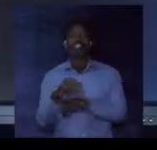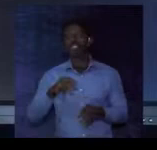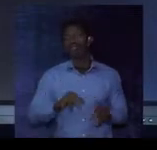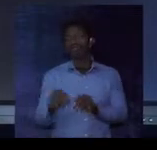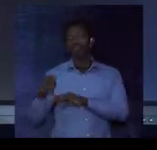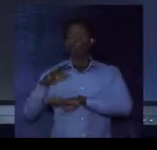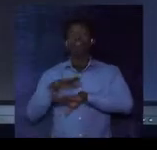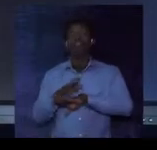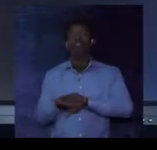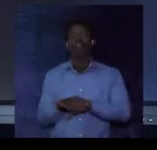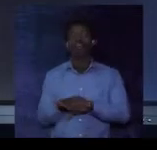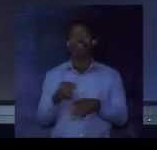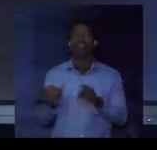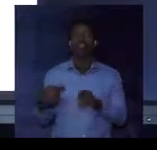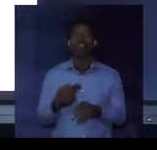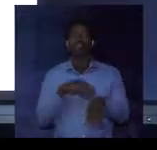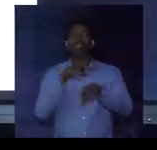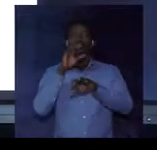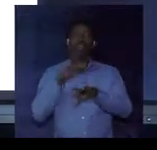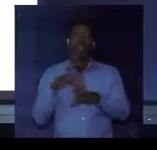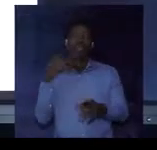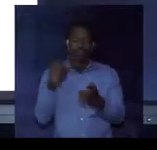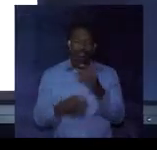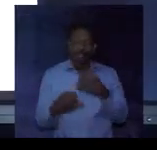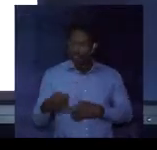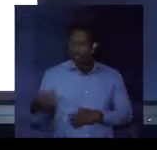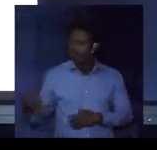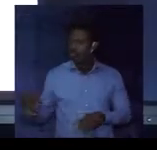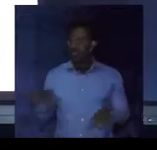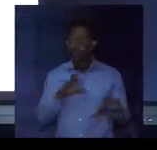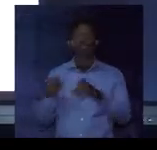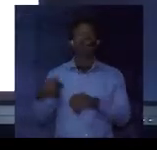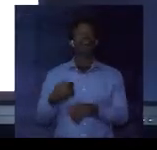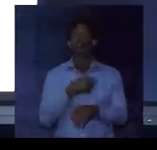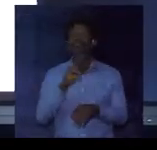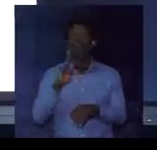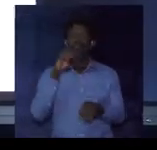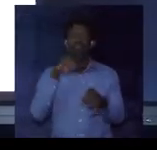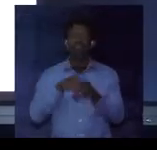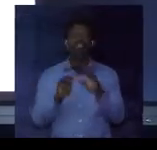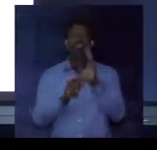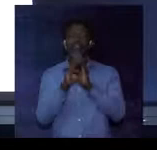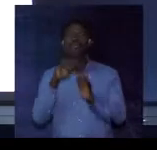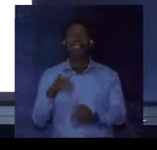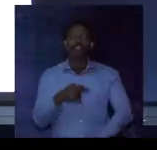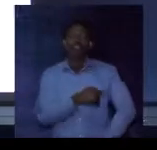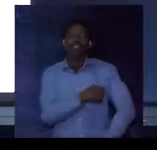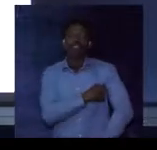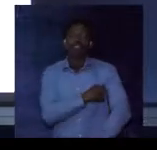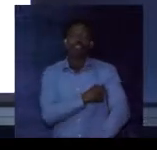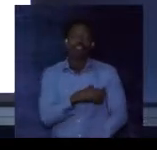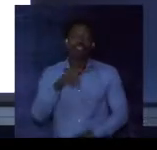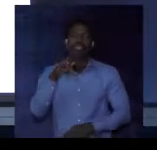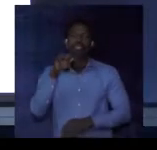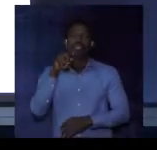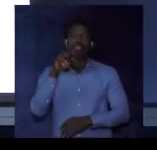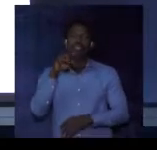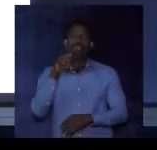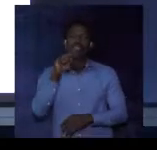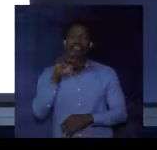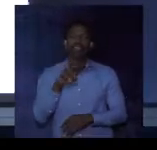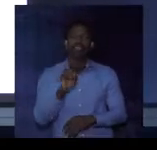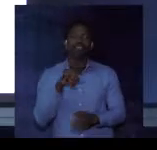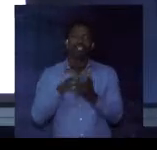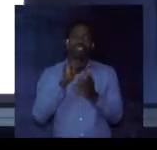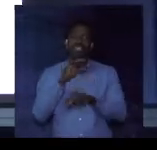day. Now moving on, let's look at what instrument do we use in measuring temperature. The